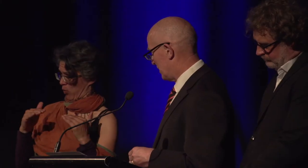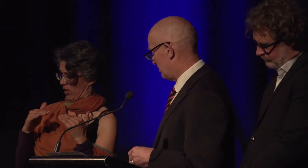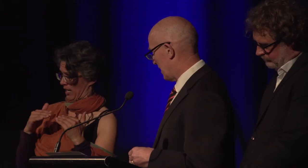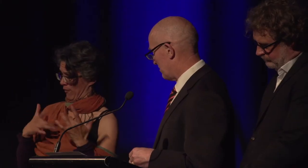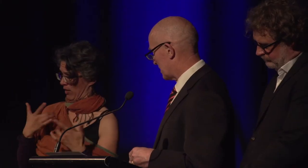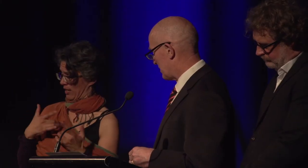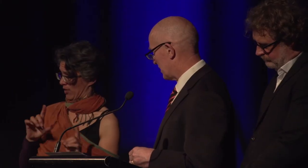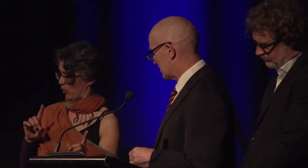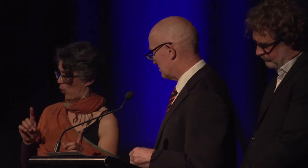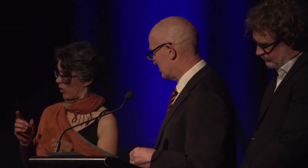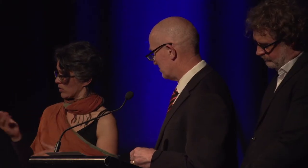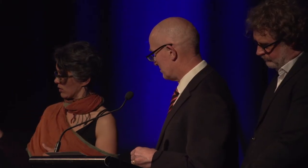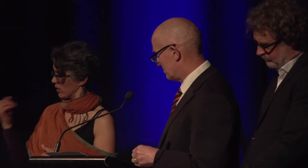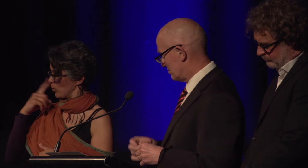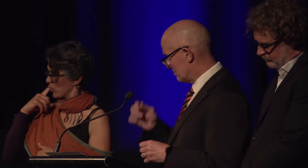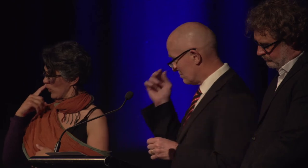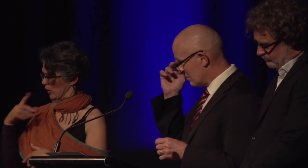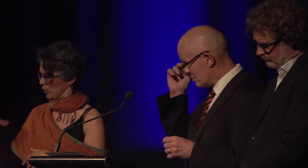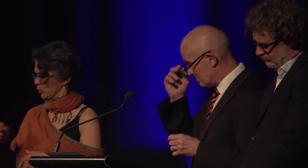should be experiencing?